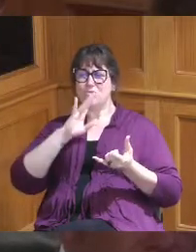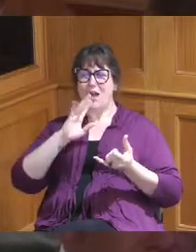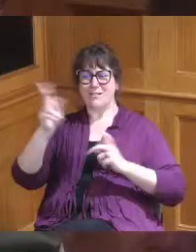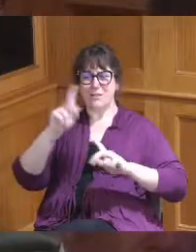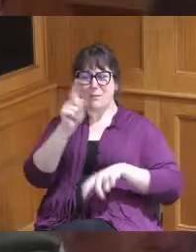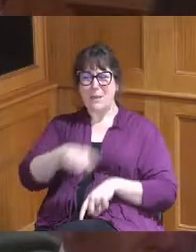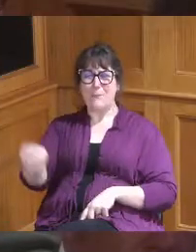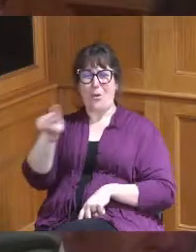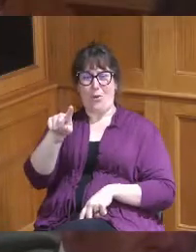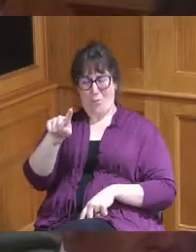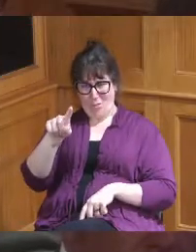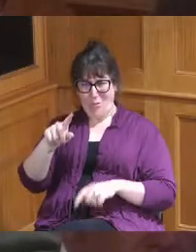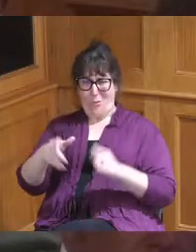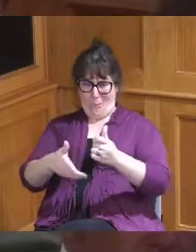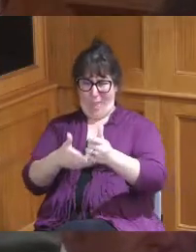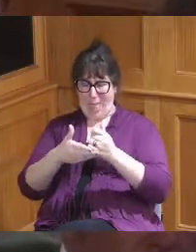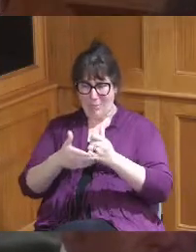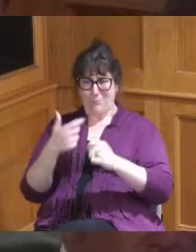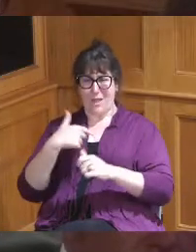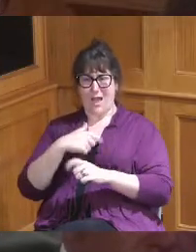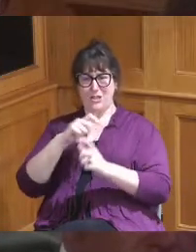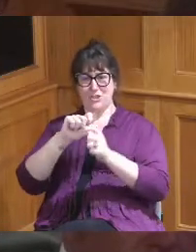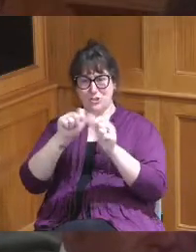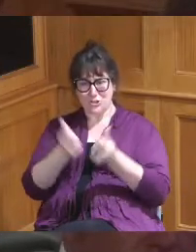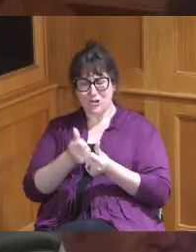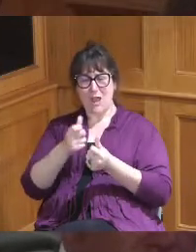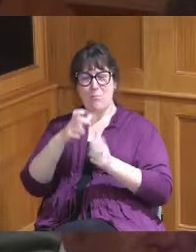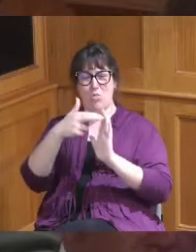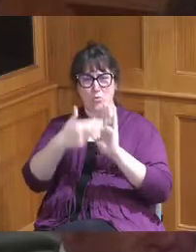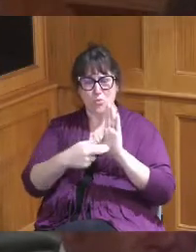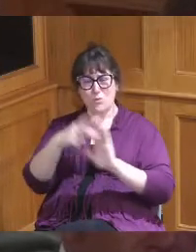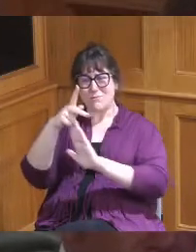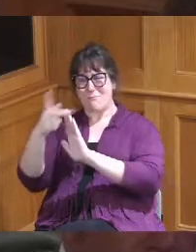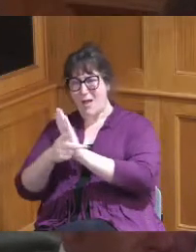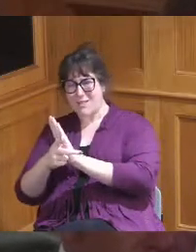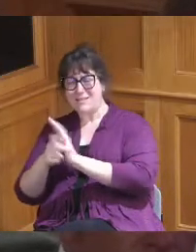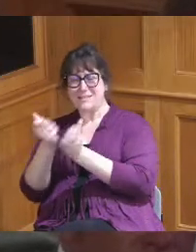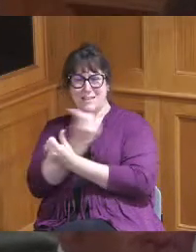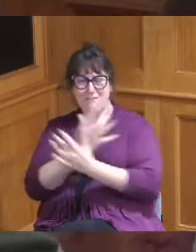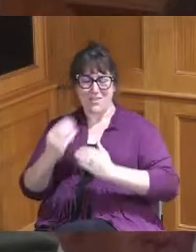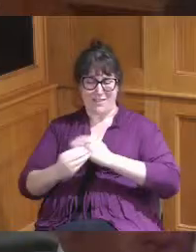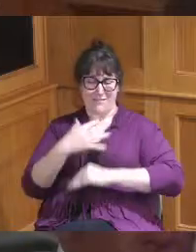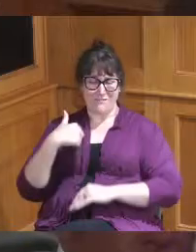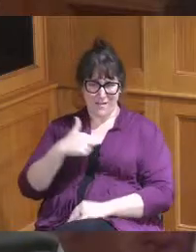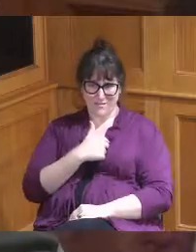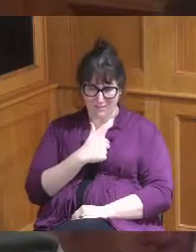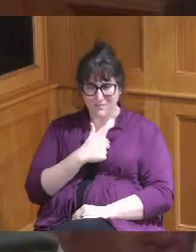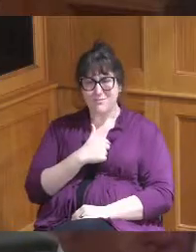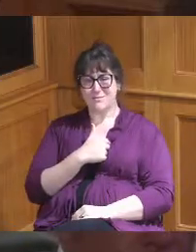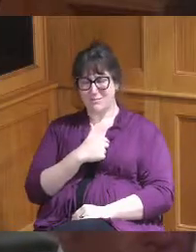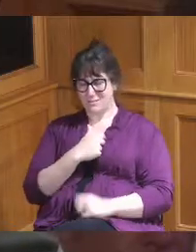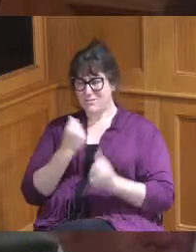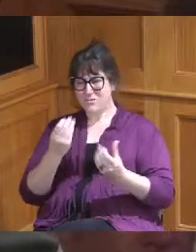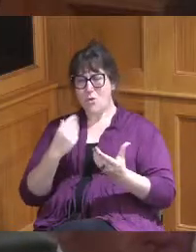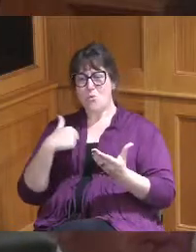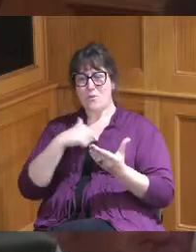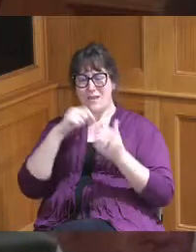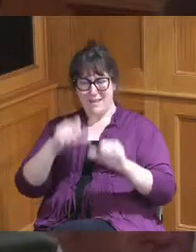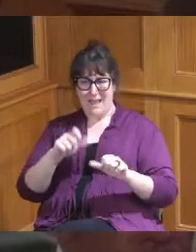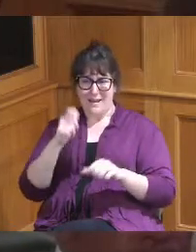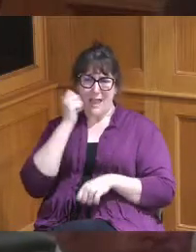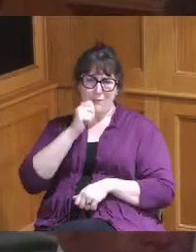who help shape the rules and regulations that we are impacted by and our direct outcomes from each and every day.